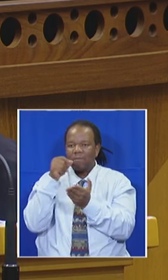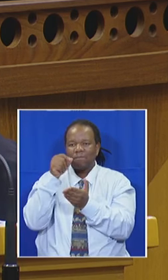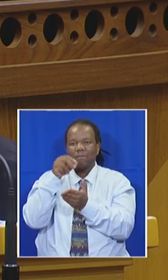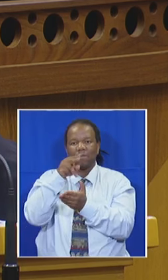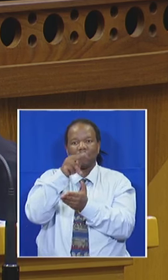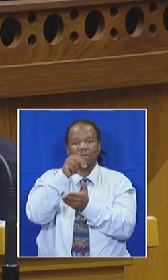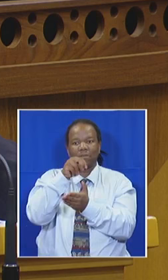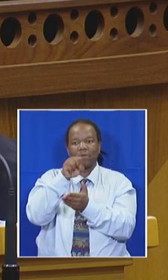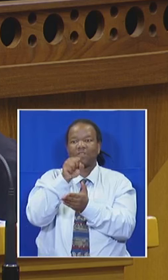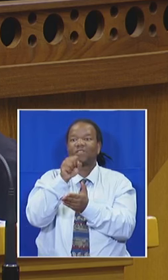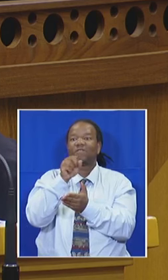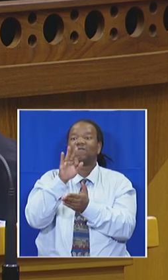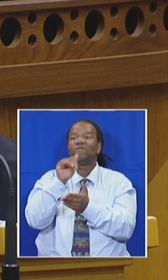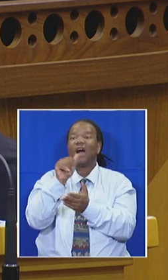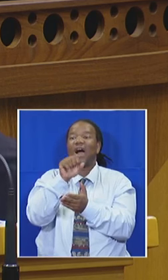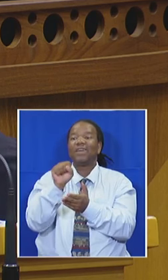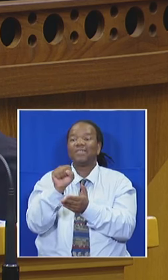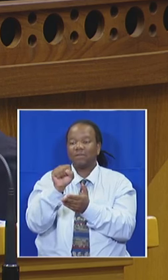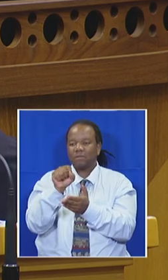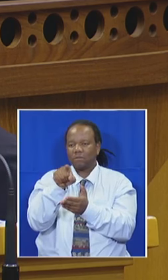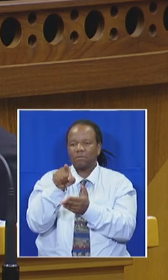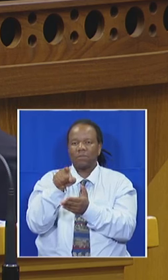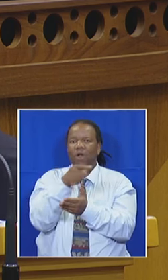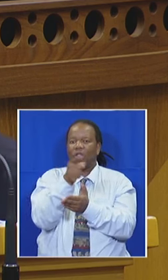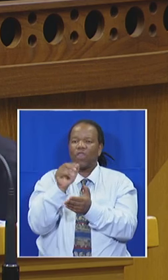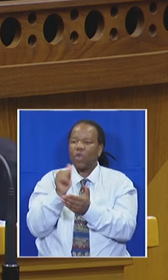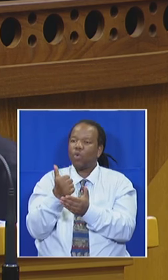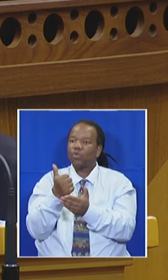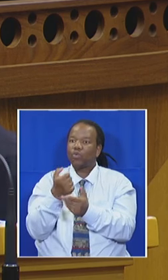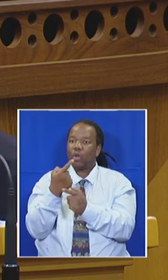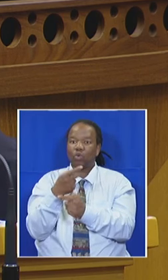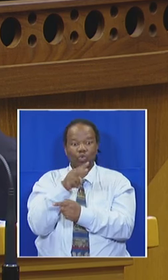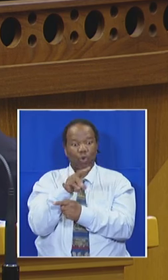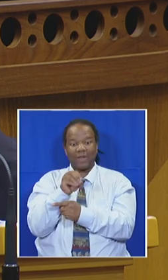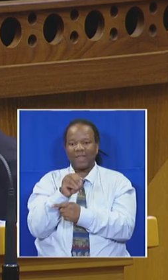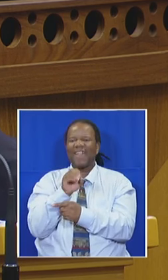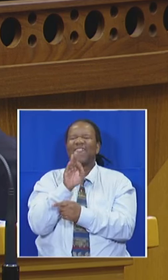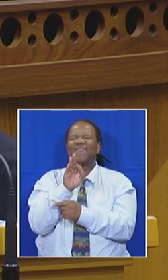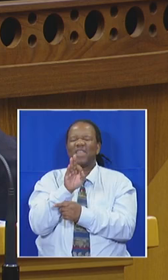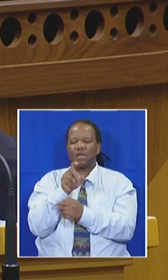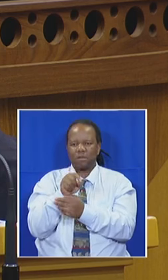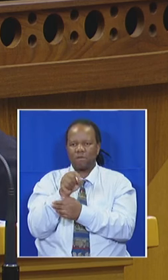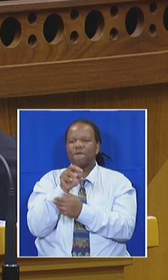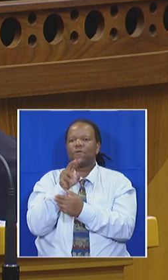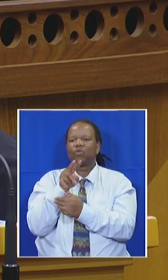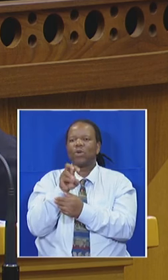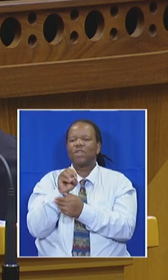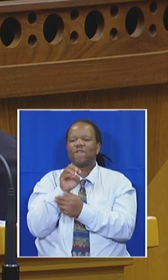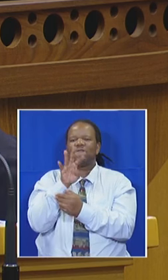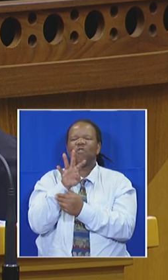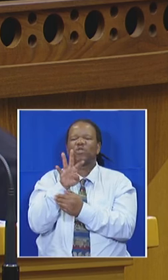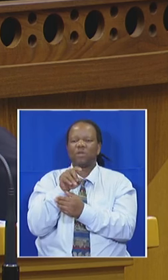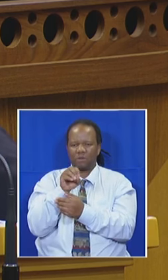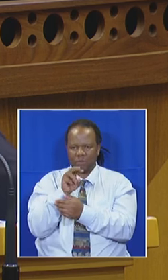qualifying students for 2013, 2014, and 2015 academic years have